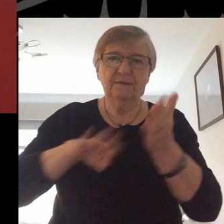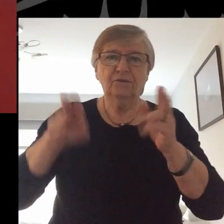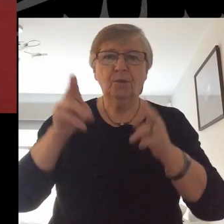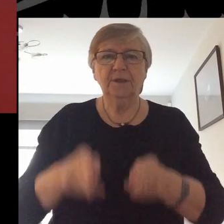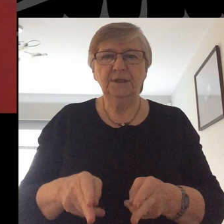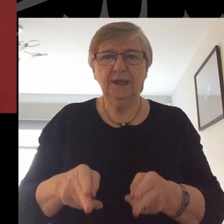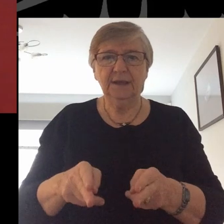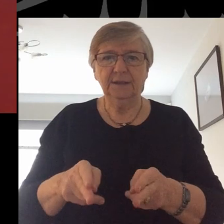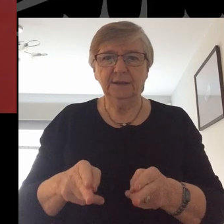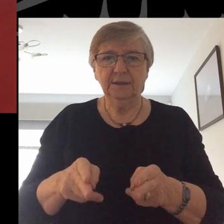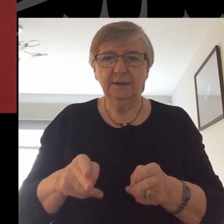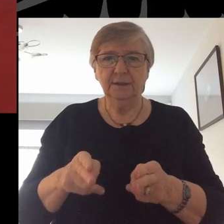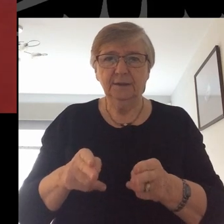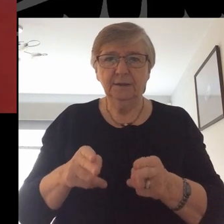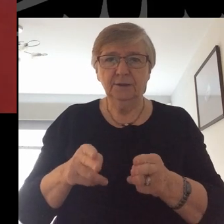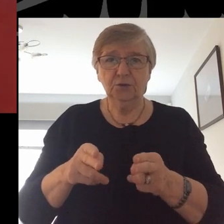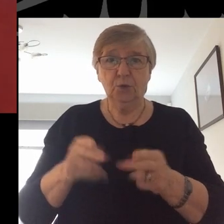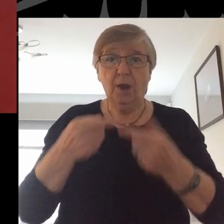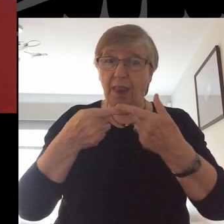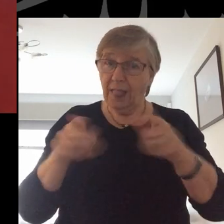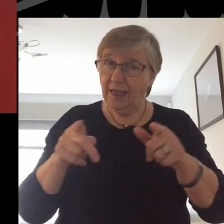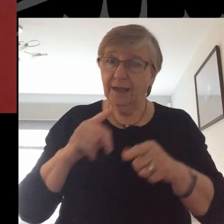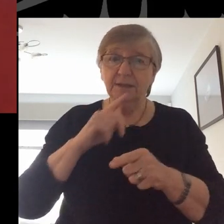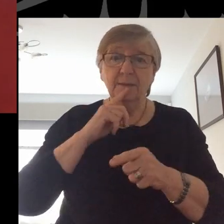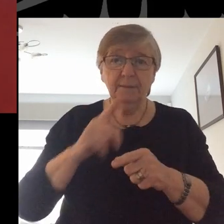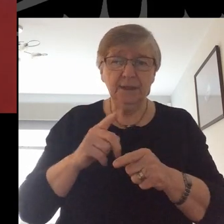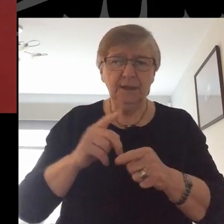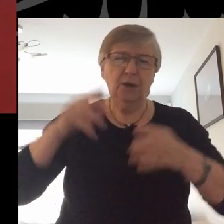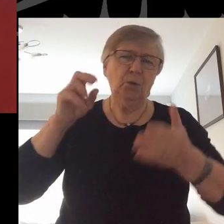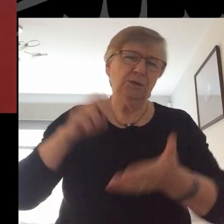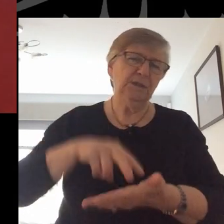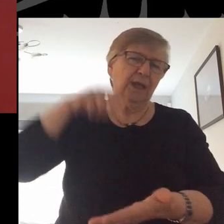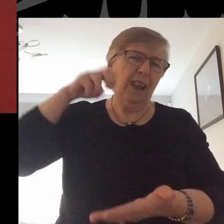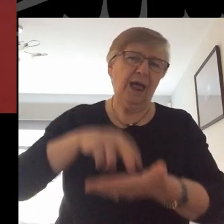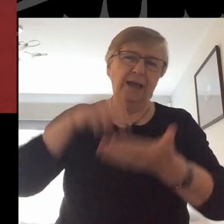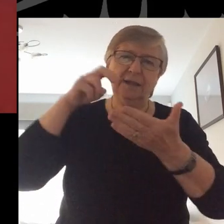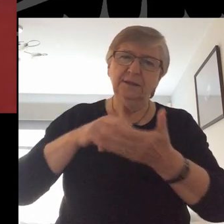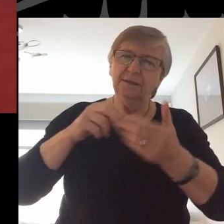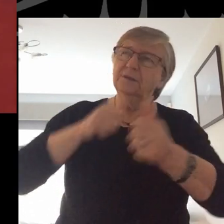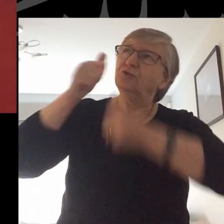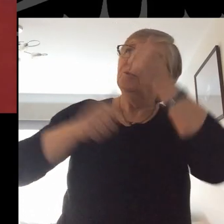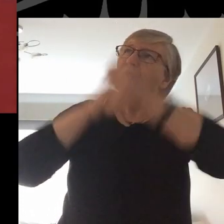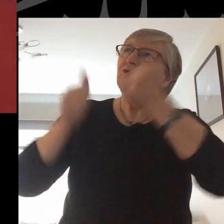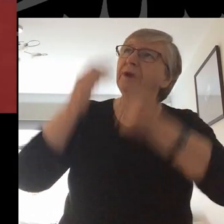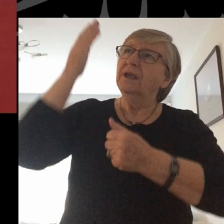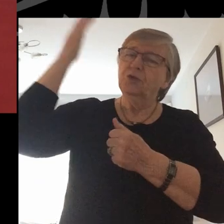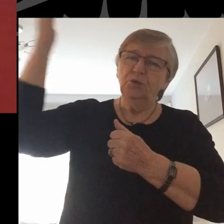And might it be, as we've just sung, a delight to bring you praise.